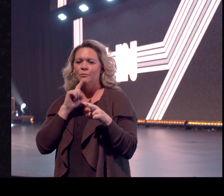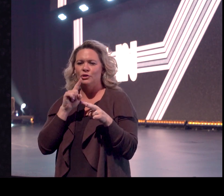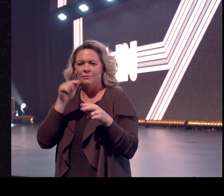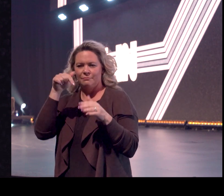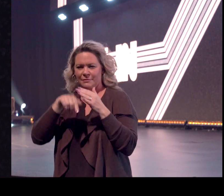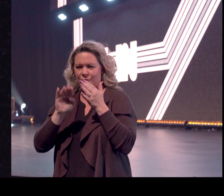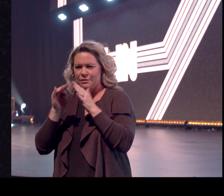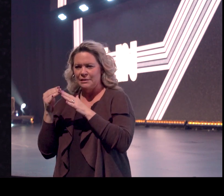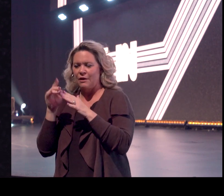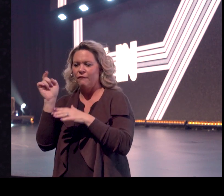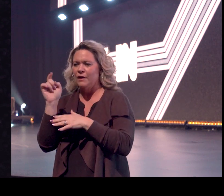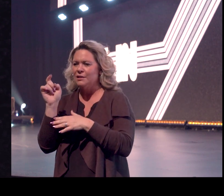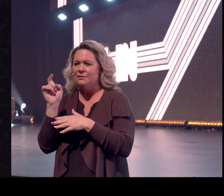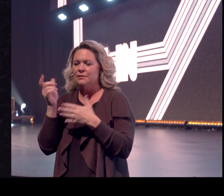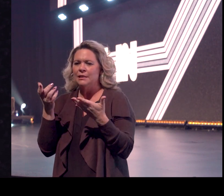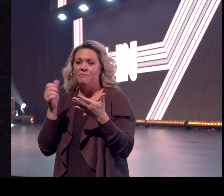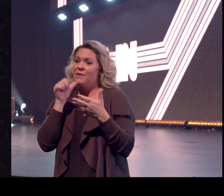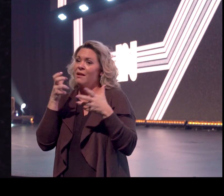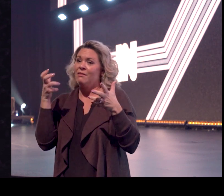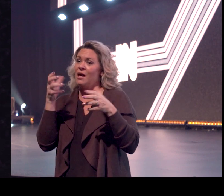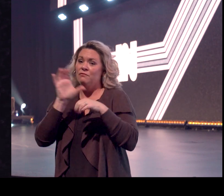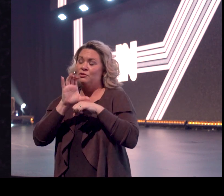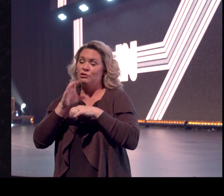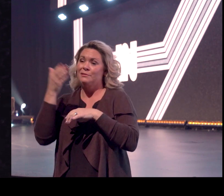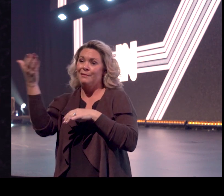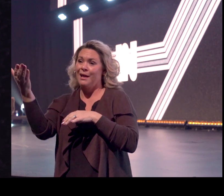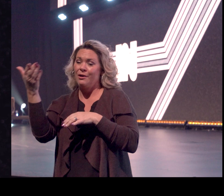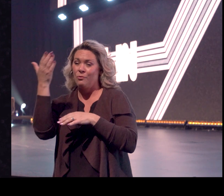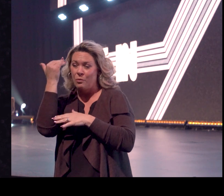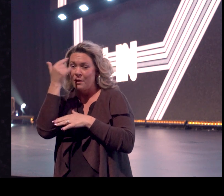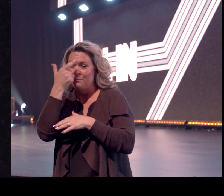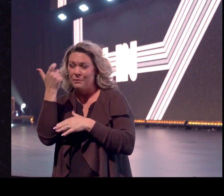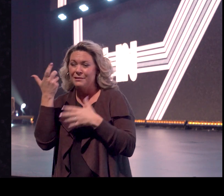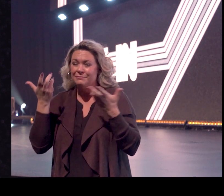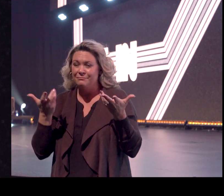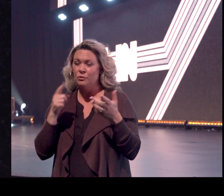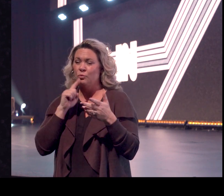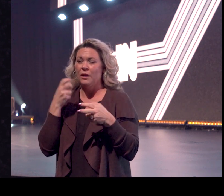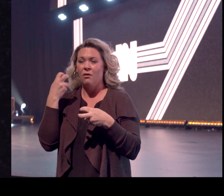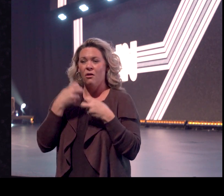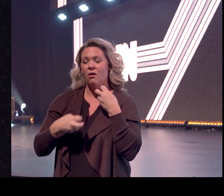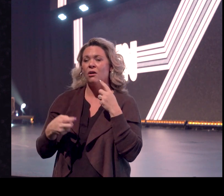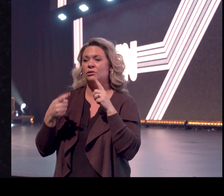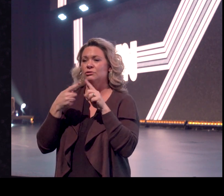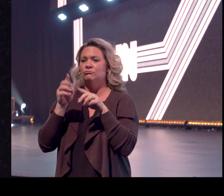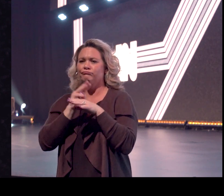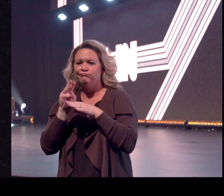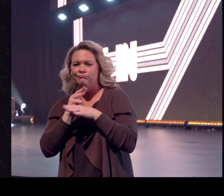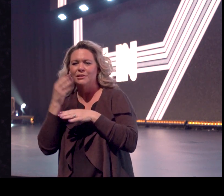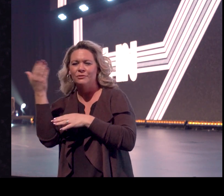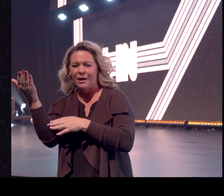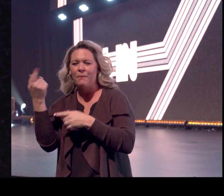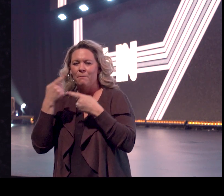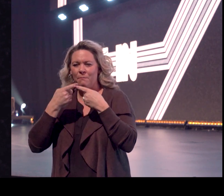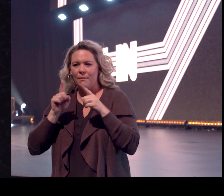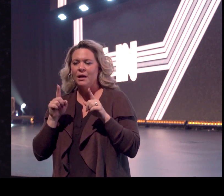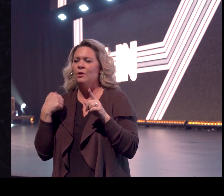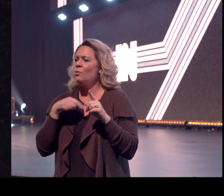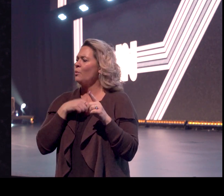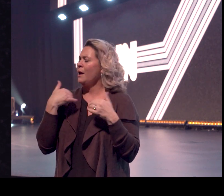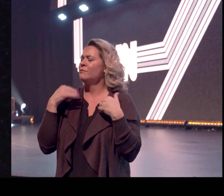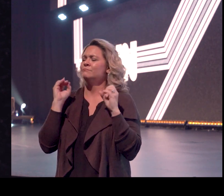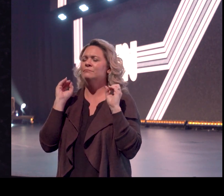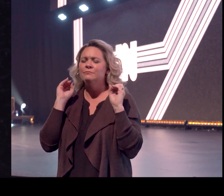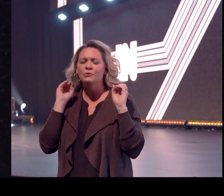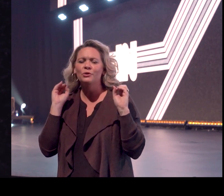city in downtown Phoenix. Now, there's not a lot of churches downtown, and the reason why is primarily because it's really hard to do ministry down there,